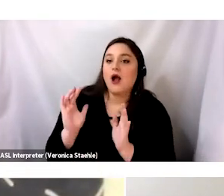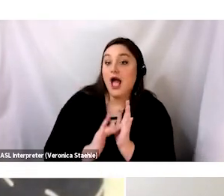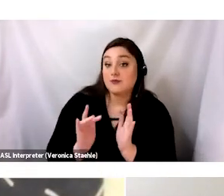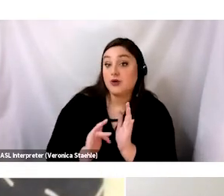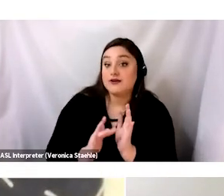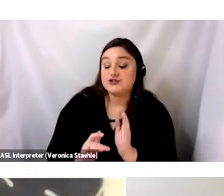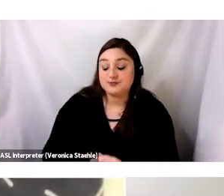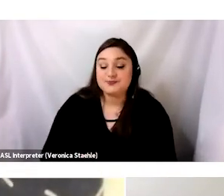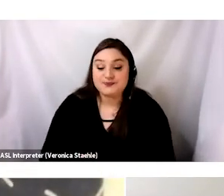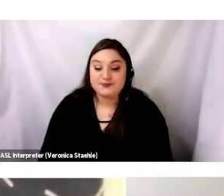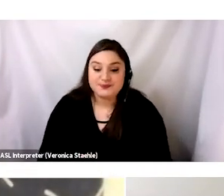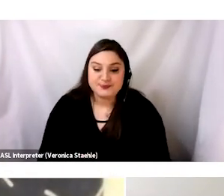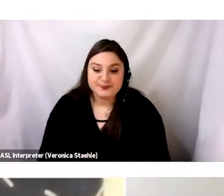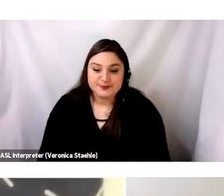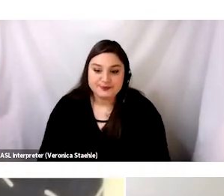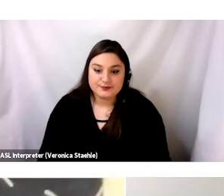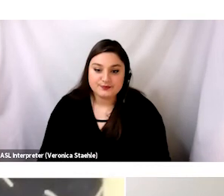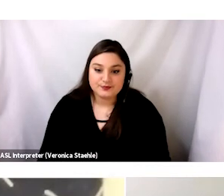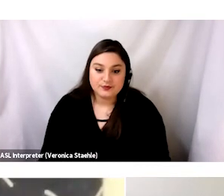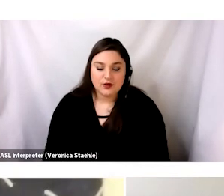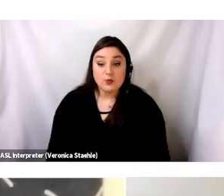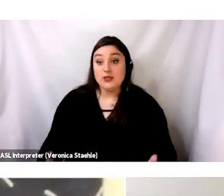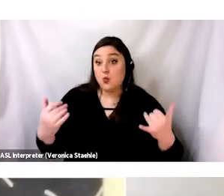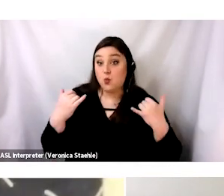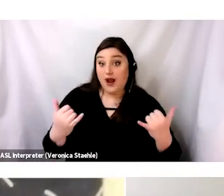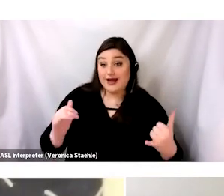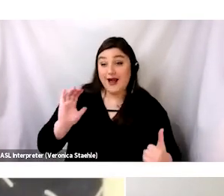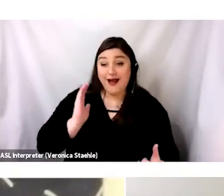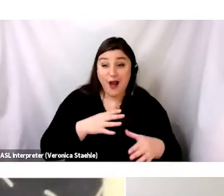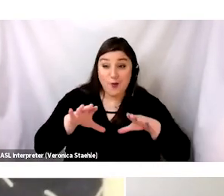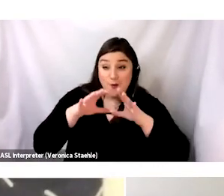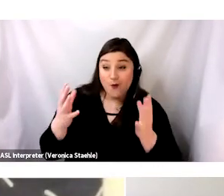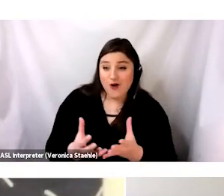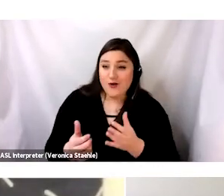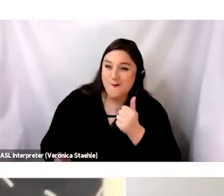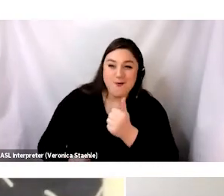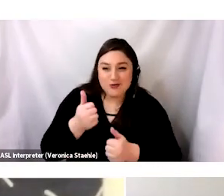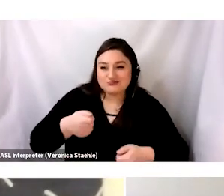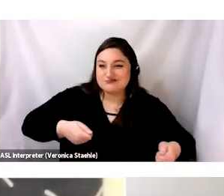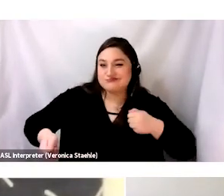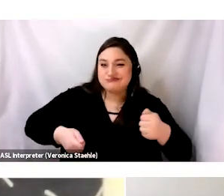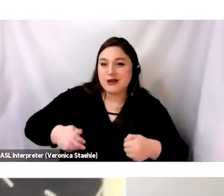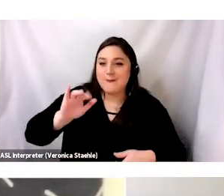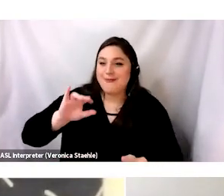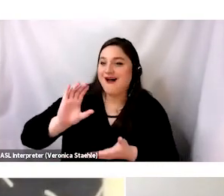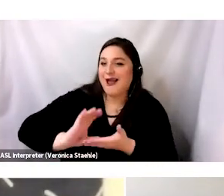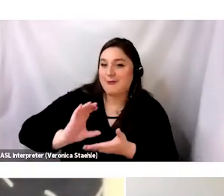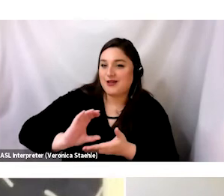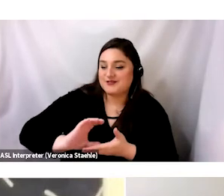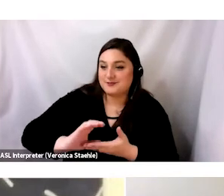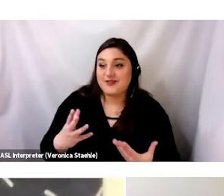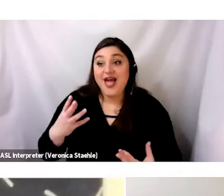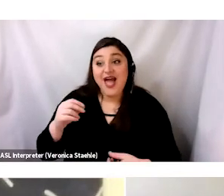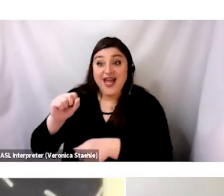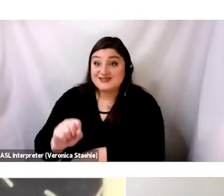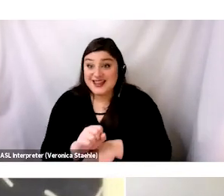because at this point, a lot of the world operates in a capitalistic society. And we know that slavery